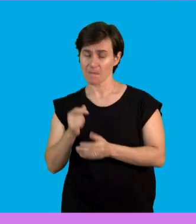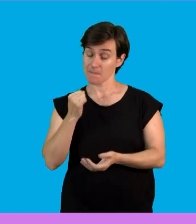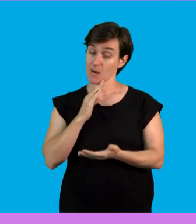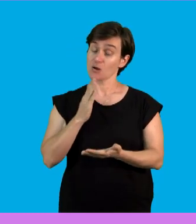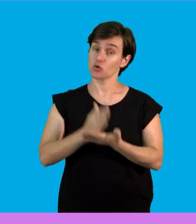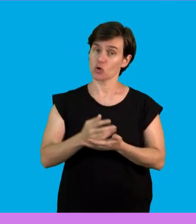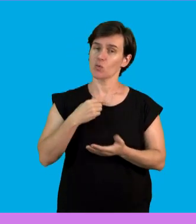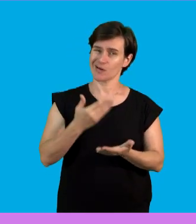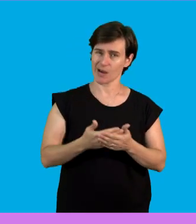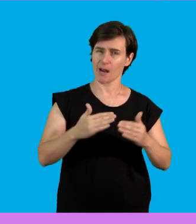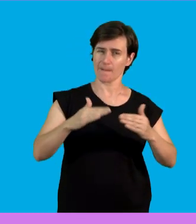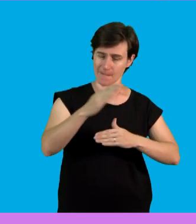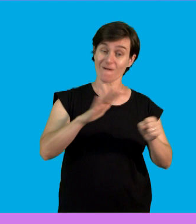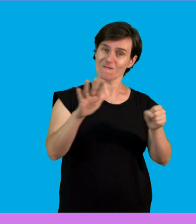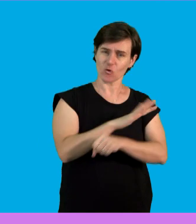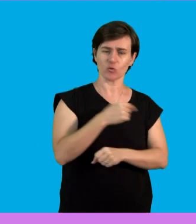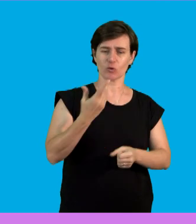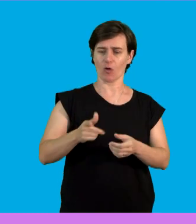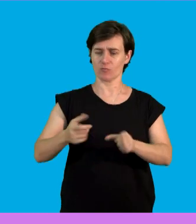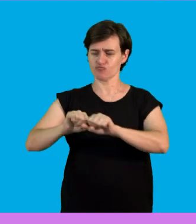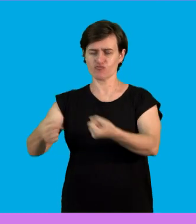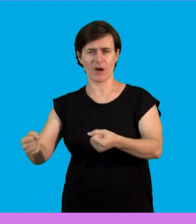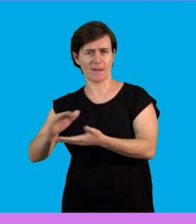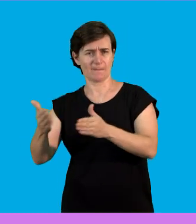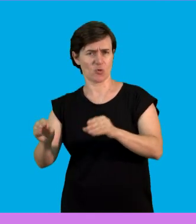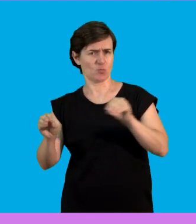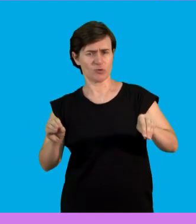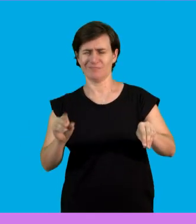to ensure that we can pack them whole.